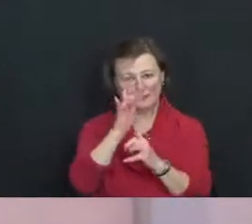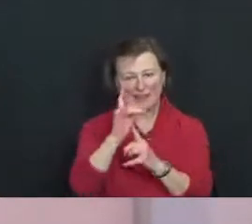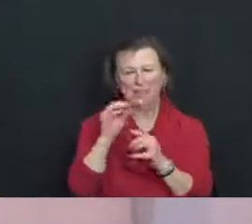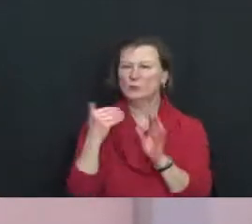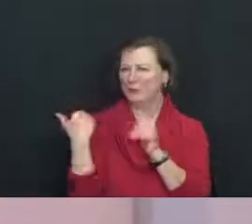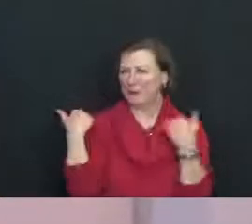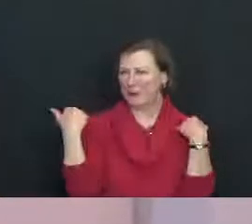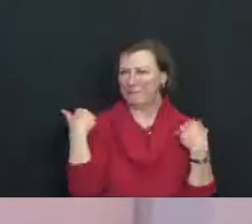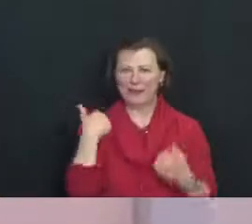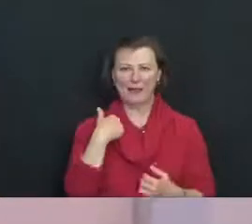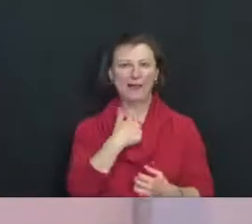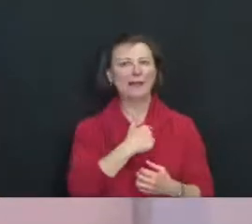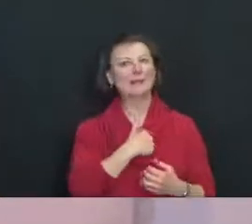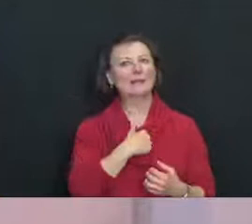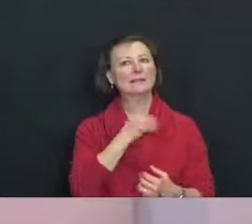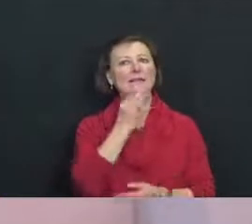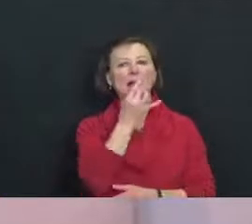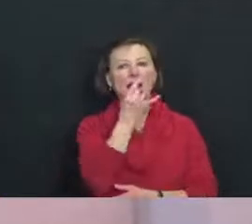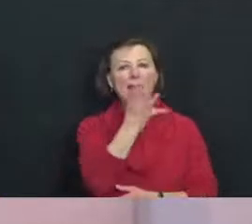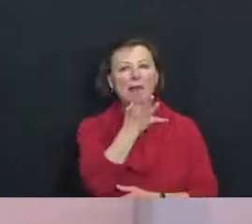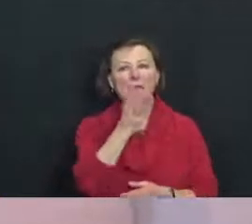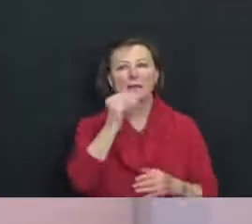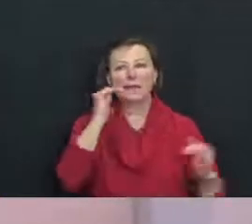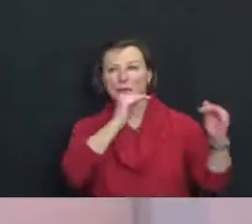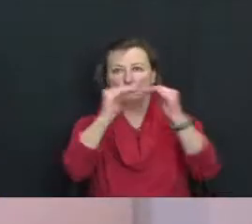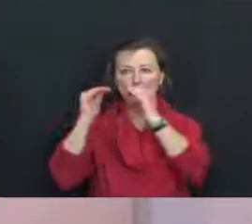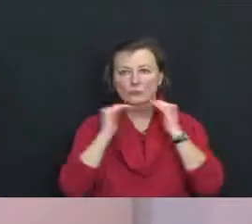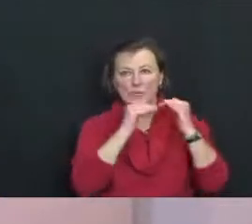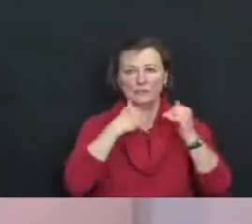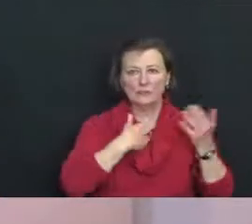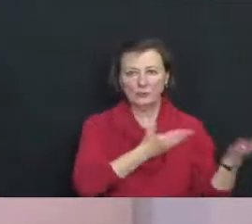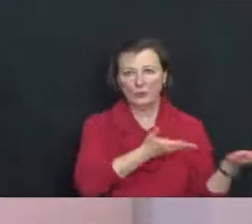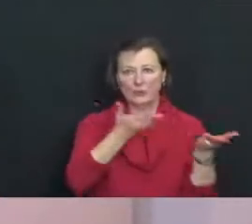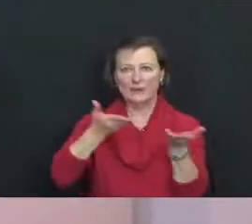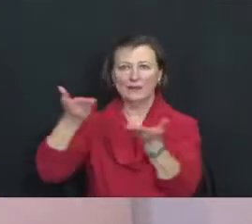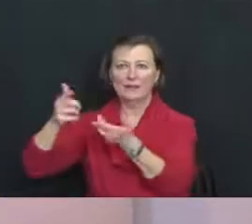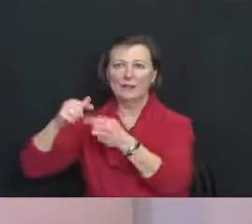and justice we carry out into the world.